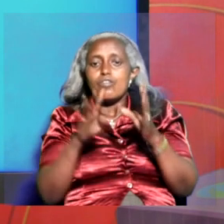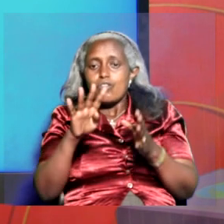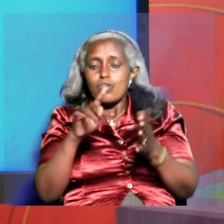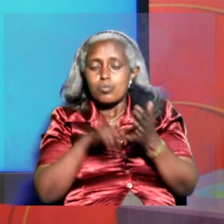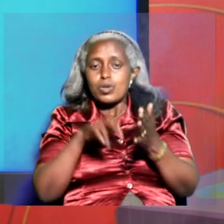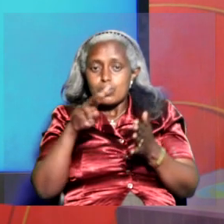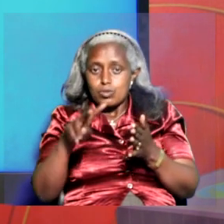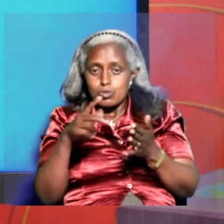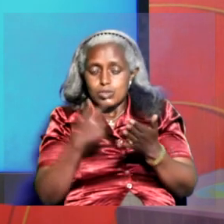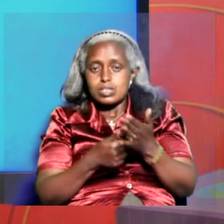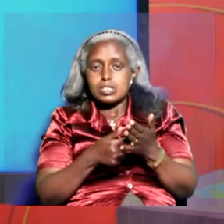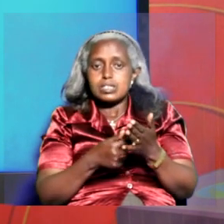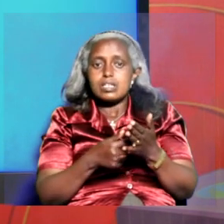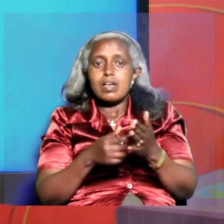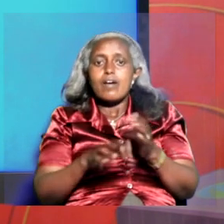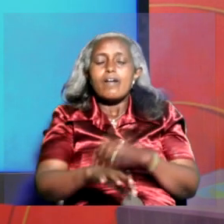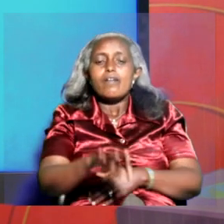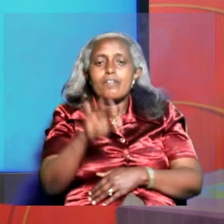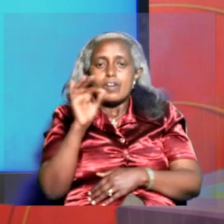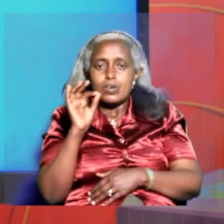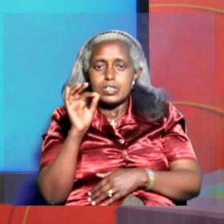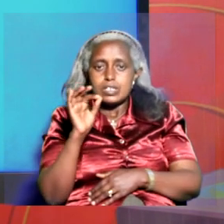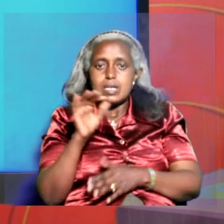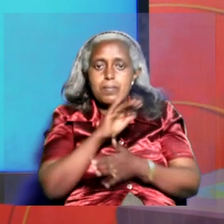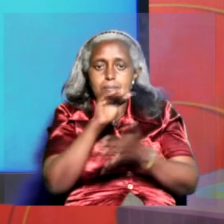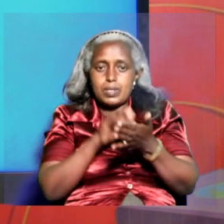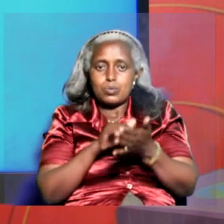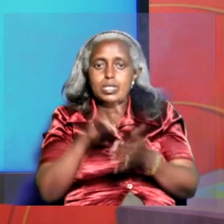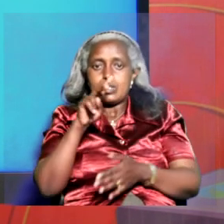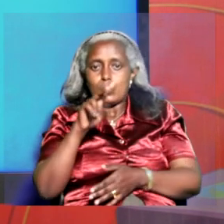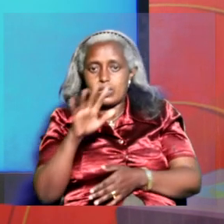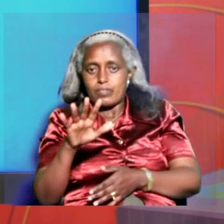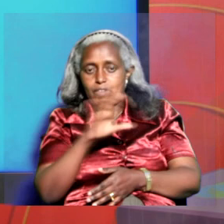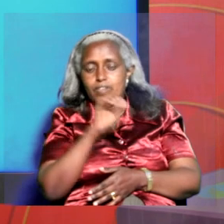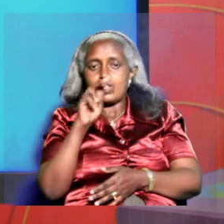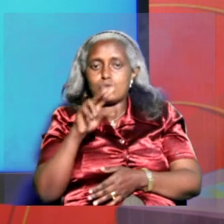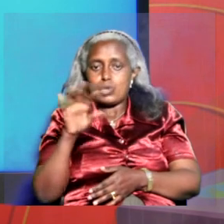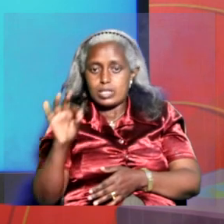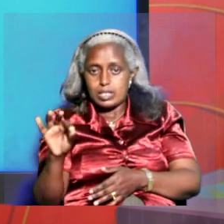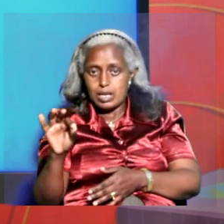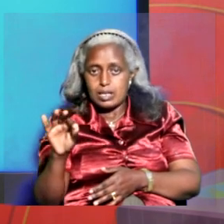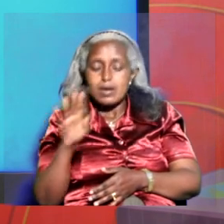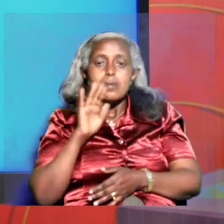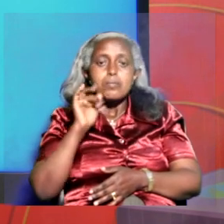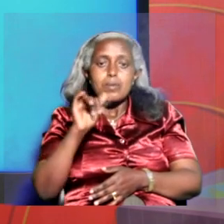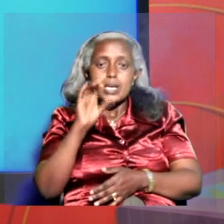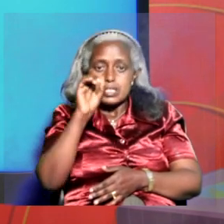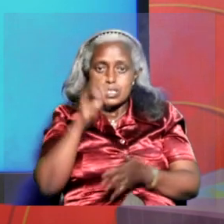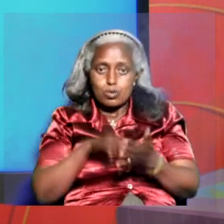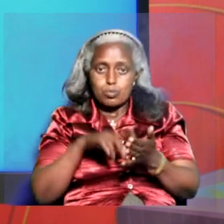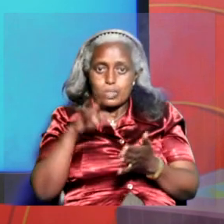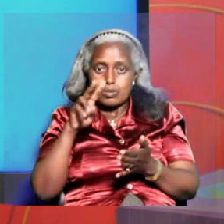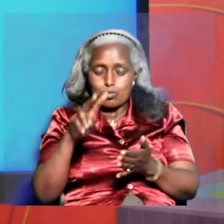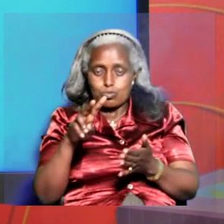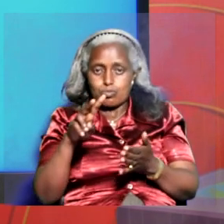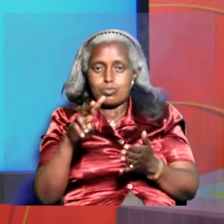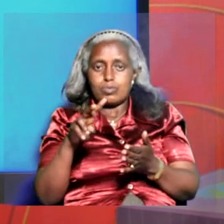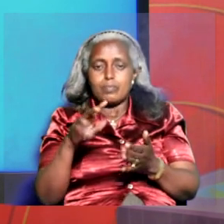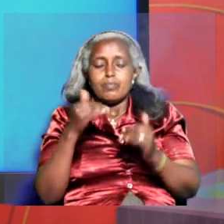4.2 item is found. It is between 25 and 29 by 0.2 amount.